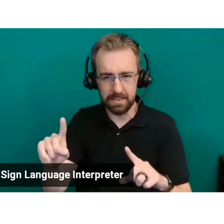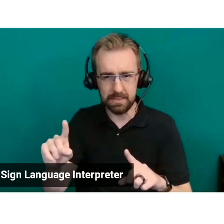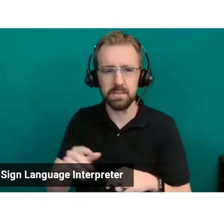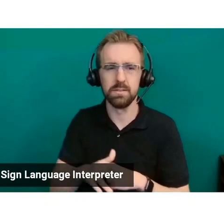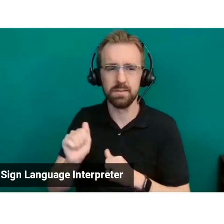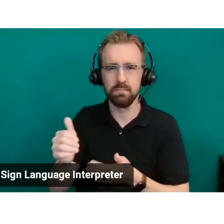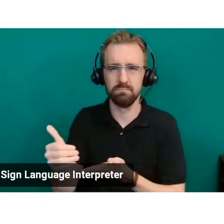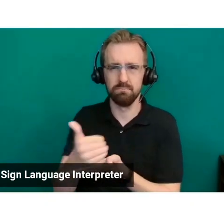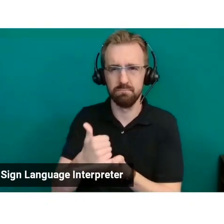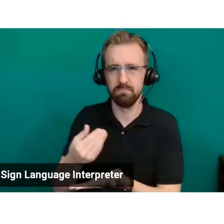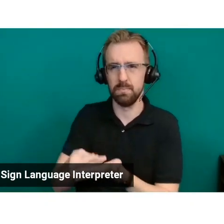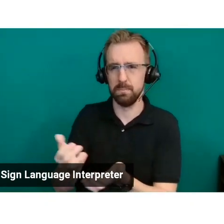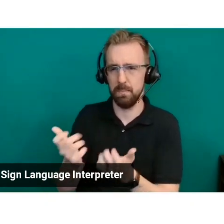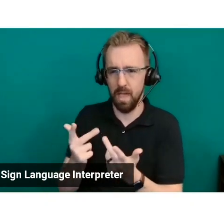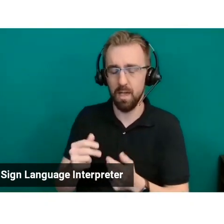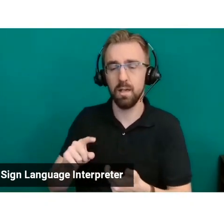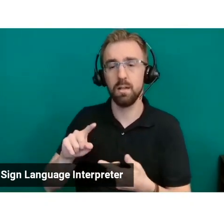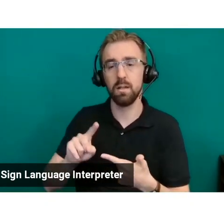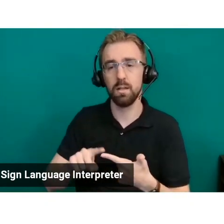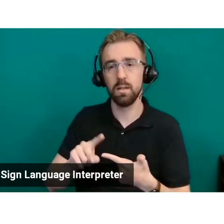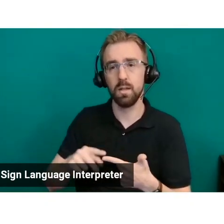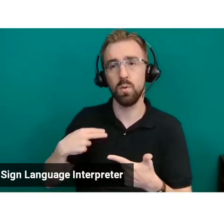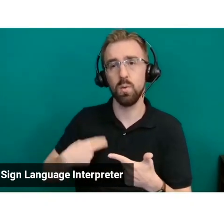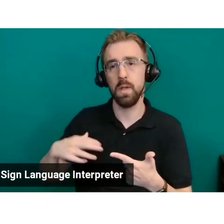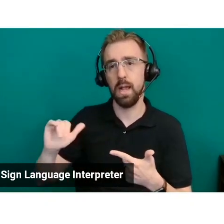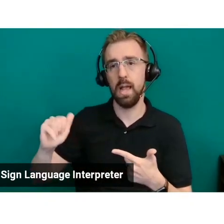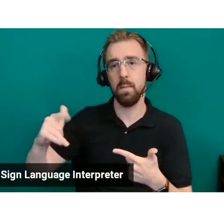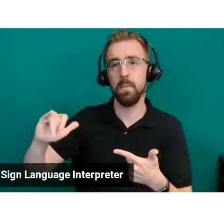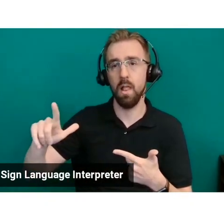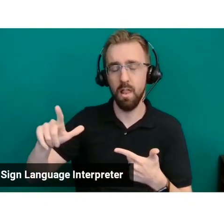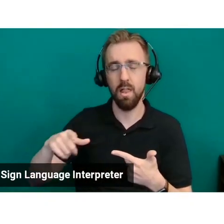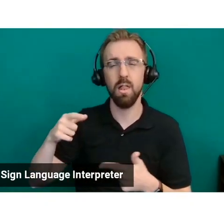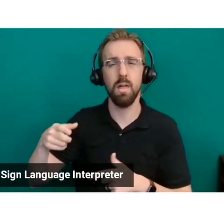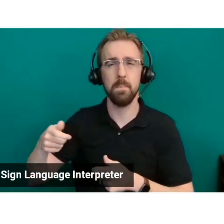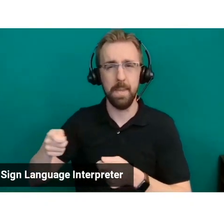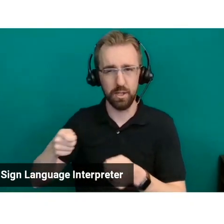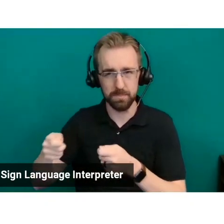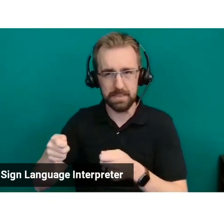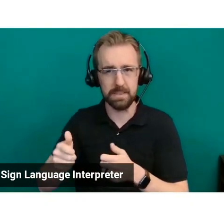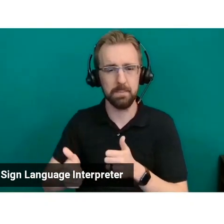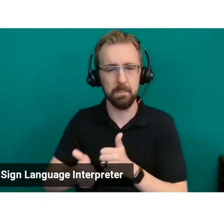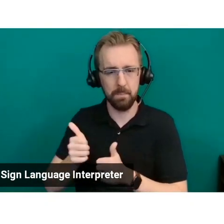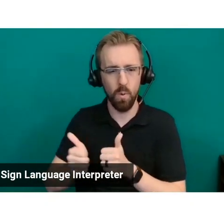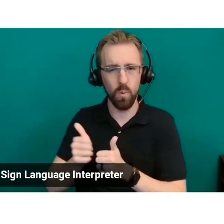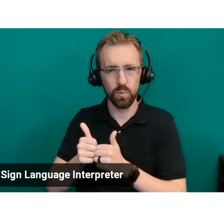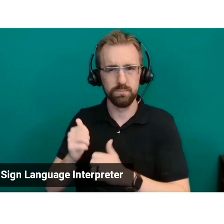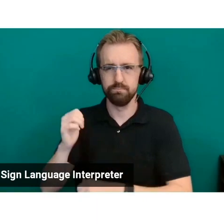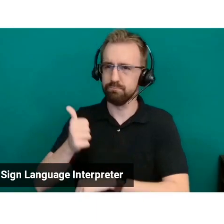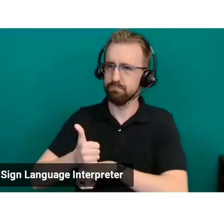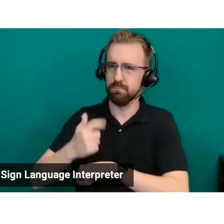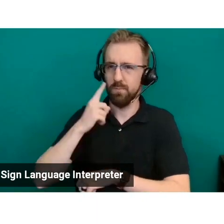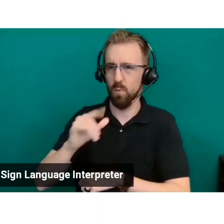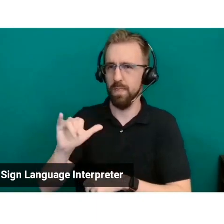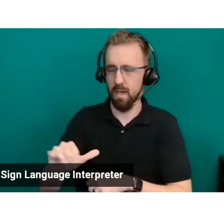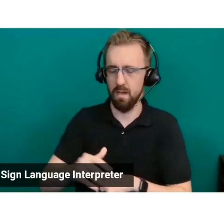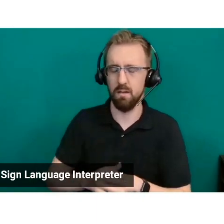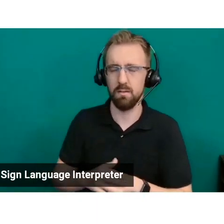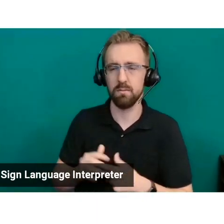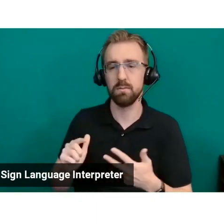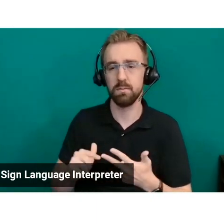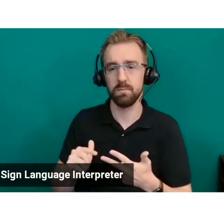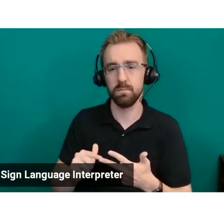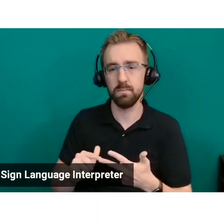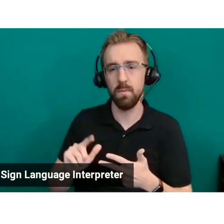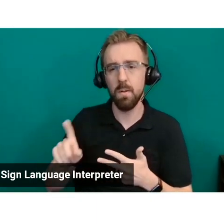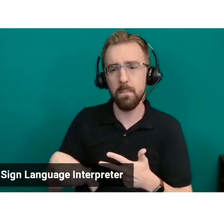returns. 2 is human capital and talent management as the most leveraged pillar to value creation. 3 is